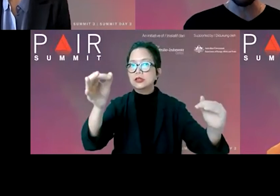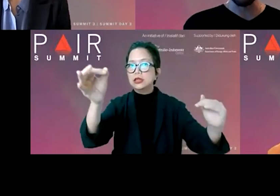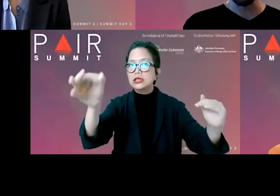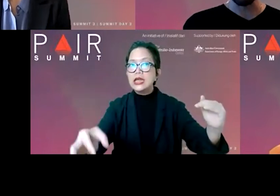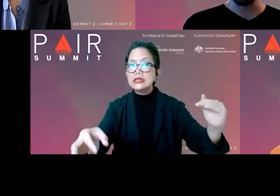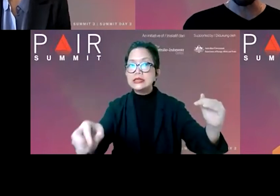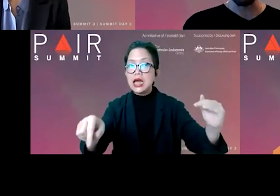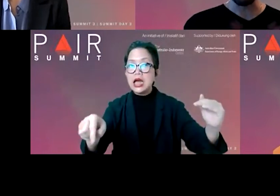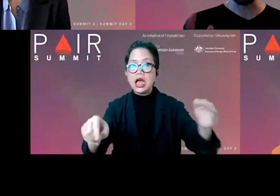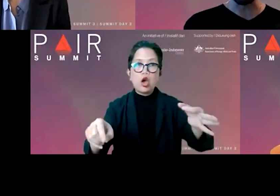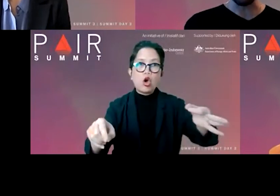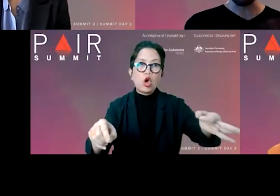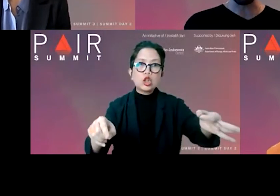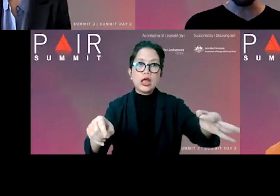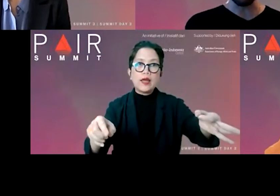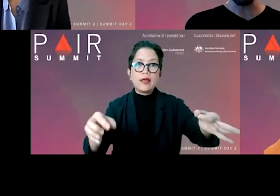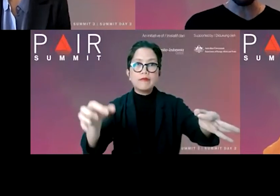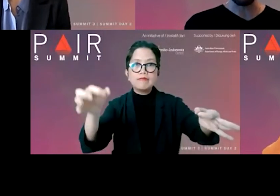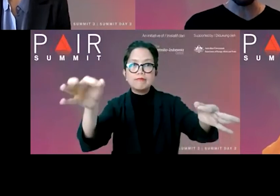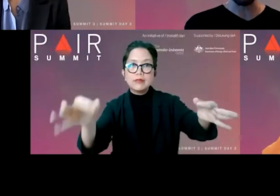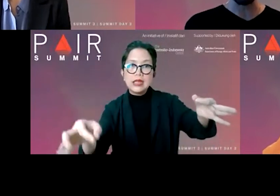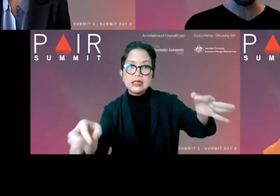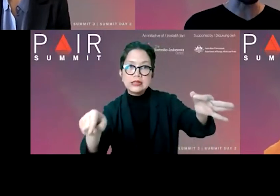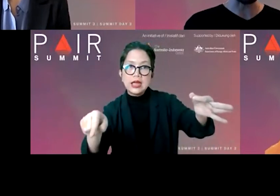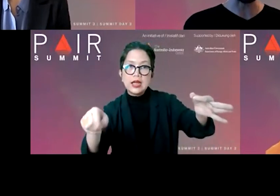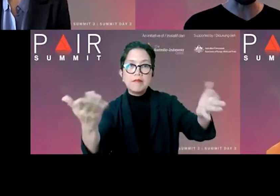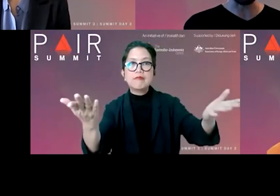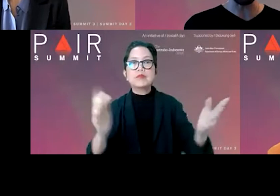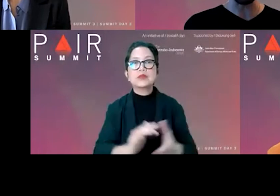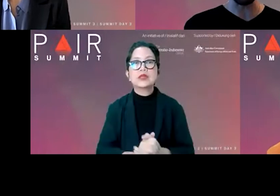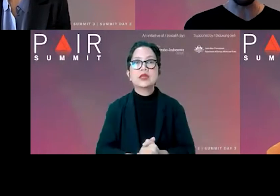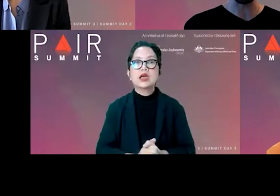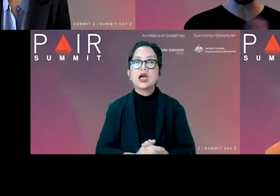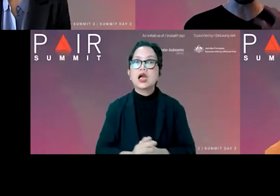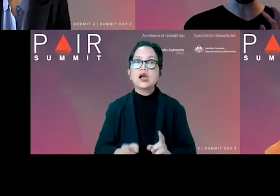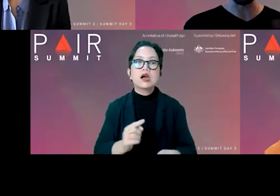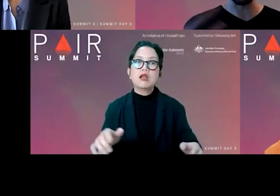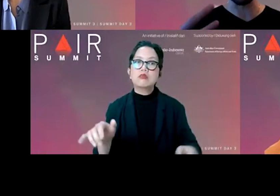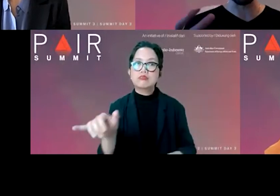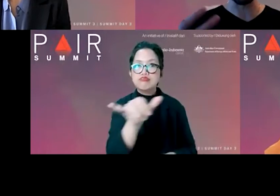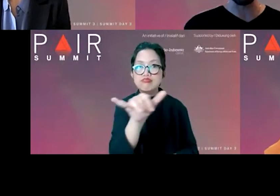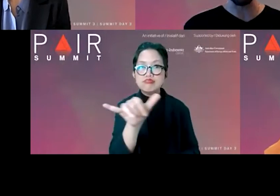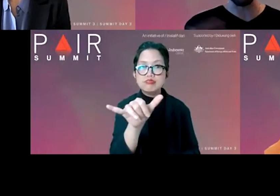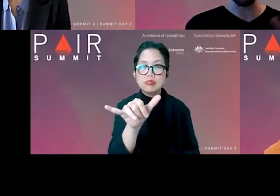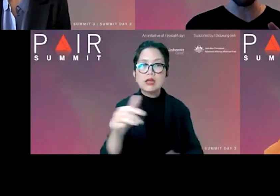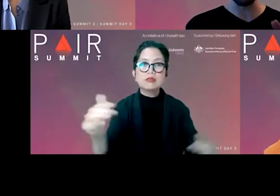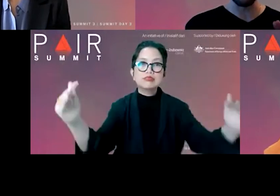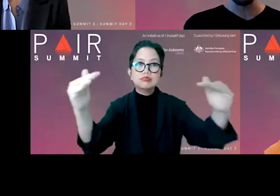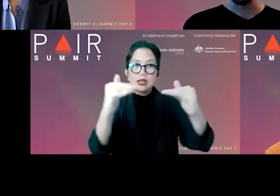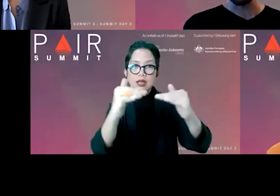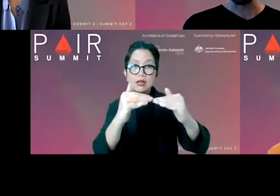maybe if you do the same for everyone, at least it's fair on some level, but perhaps one area will suffer more than the